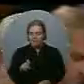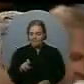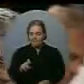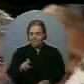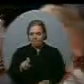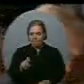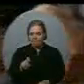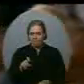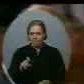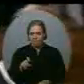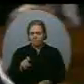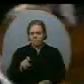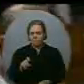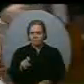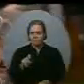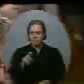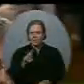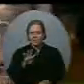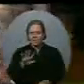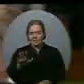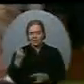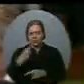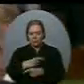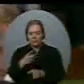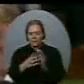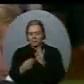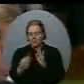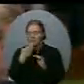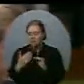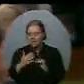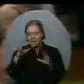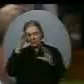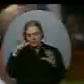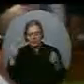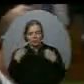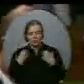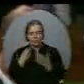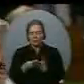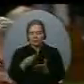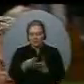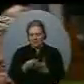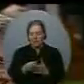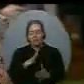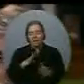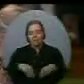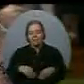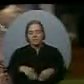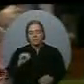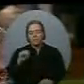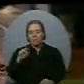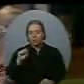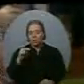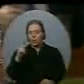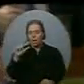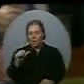imitating the Treasury Board president, but unfortunately, it was the Muskoka minister who made the promise to get the money. It was the Muskoka minister who said